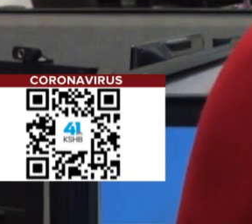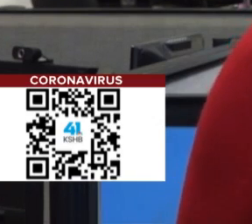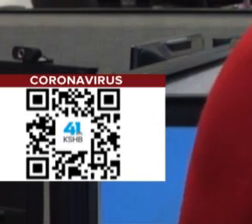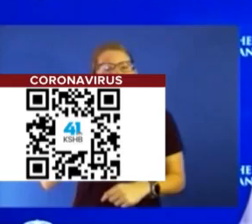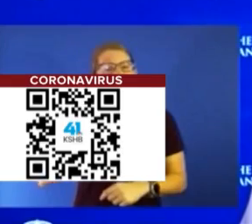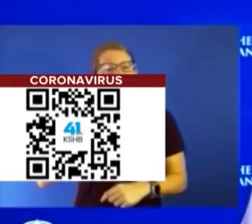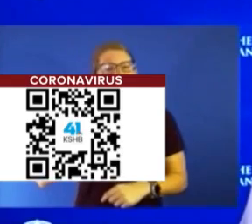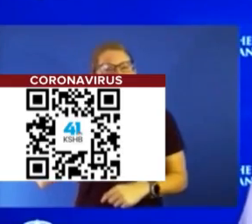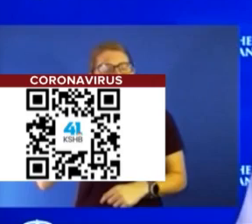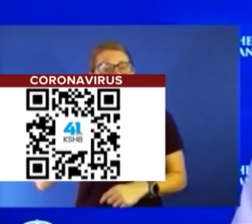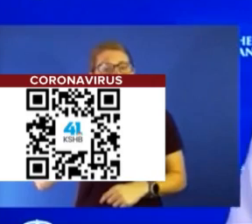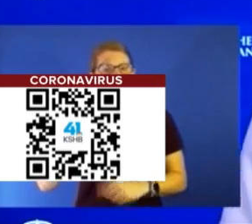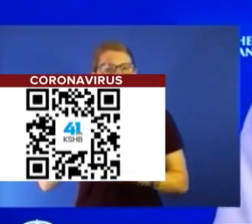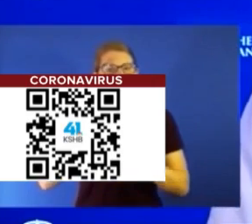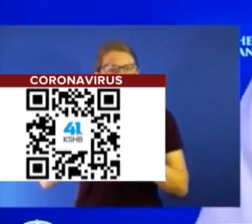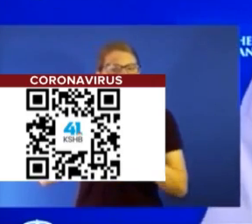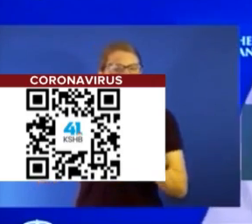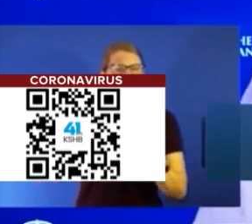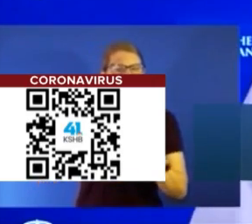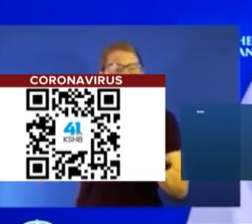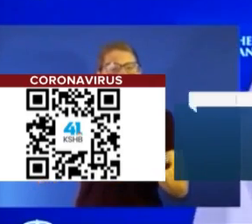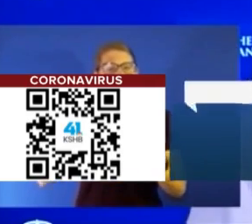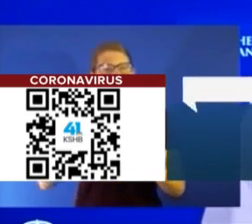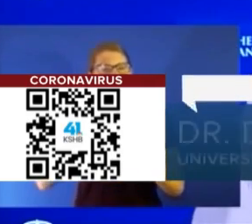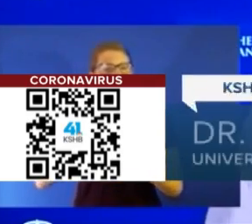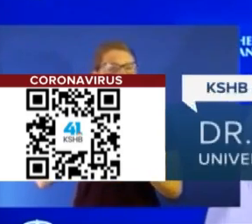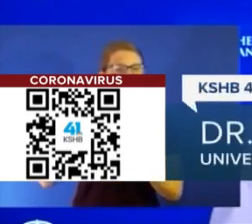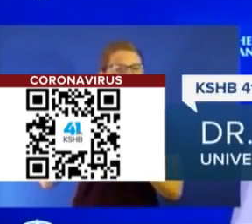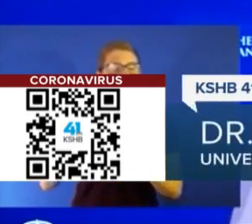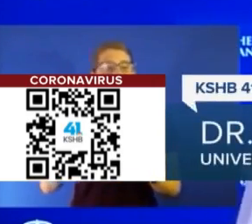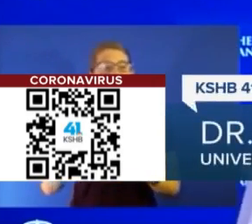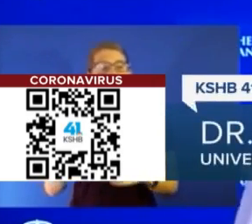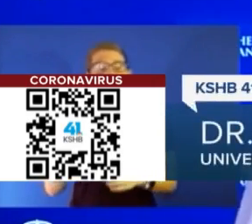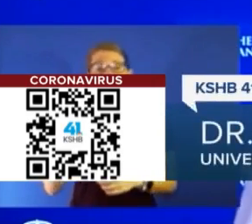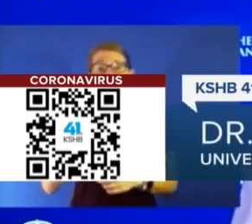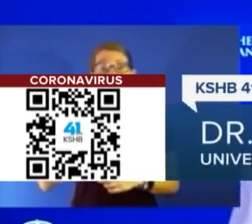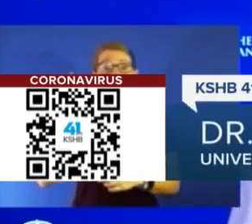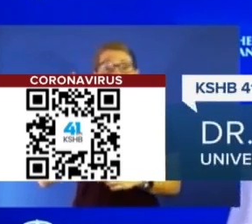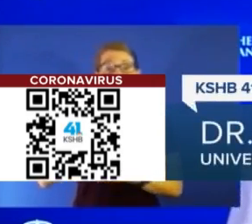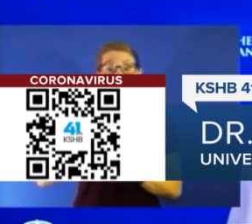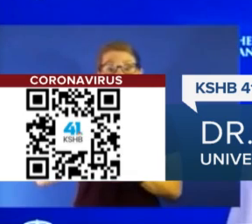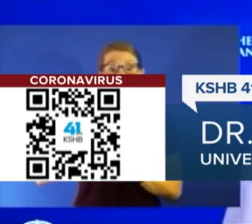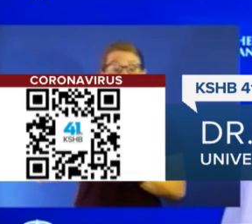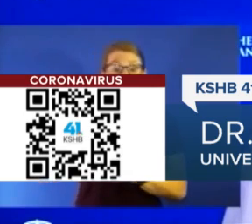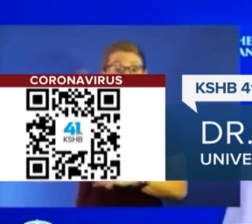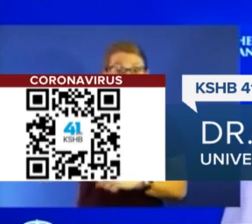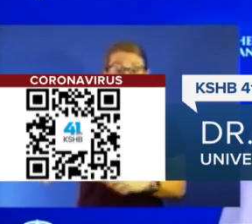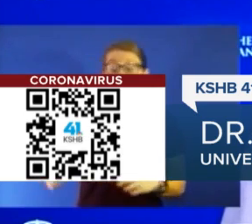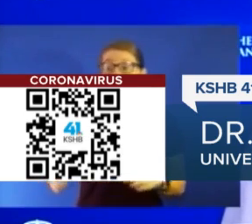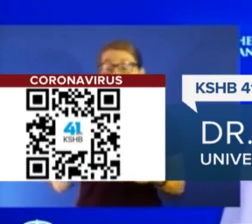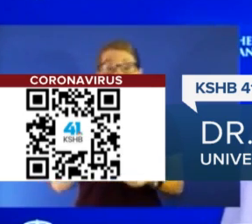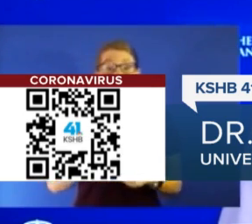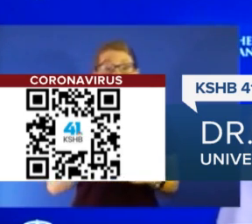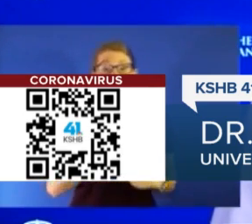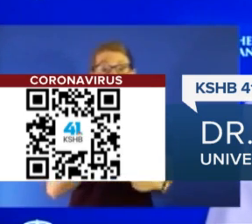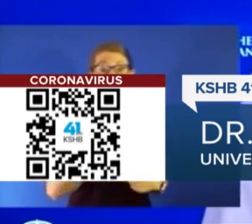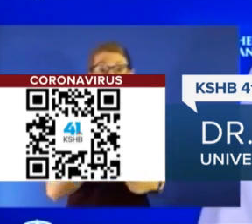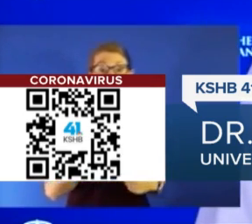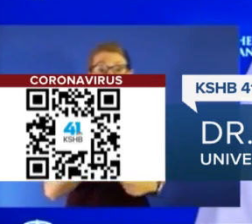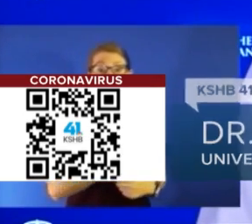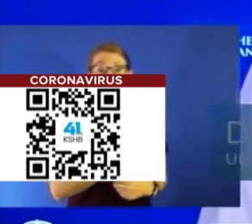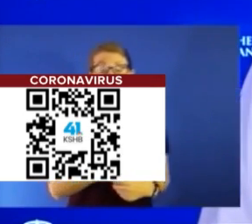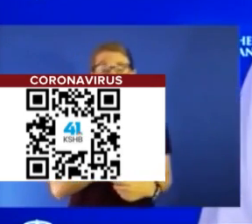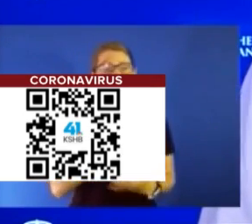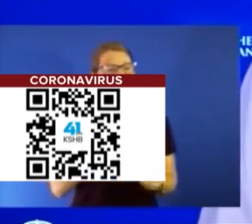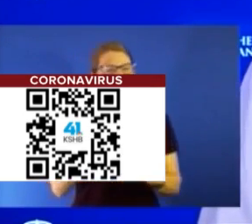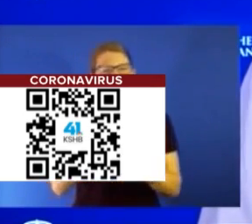good protection. What we have seen is that even 8-plus months out from the original vaccine series, you still have very good